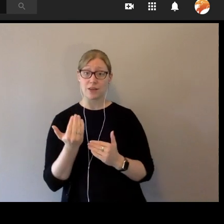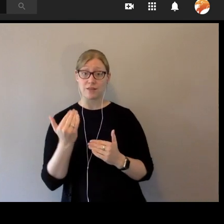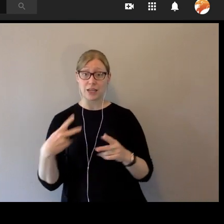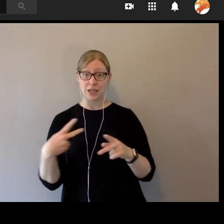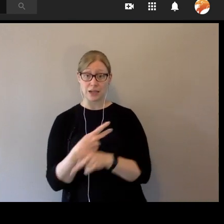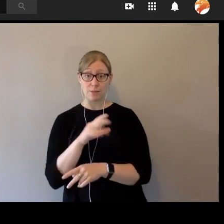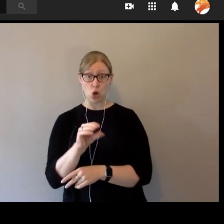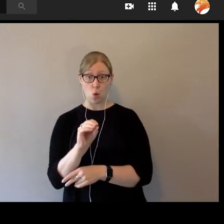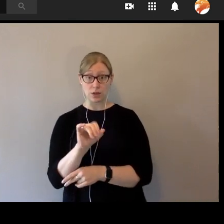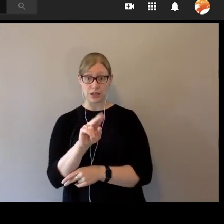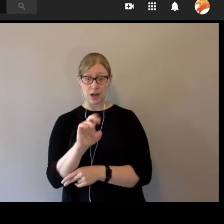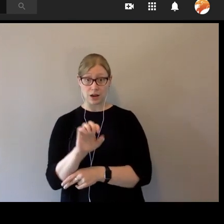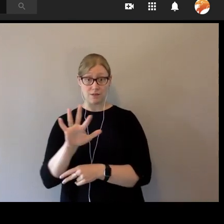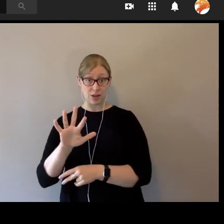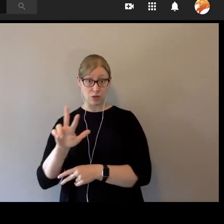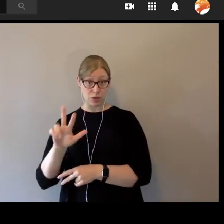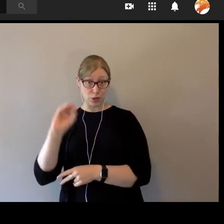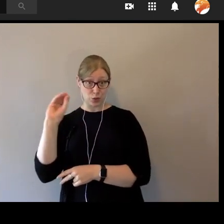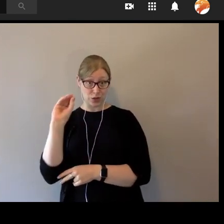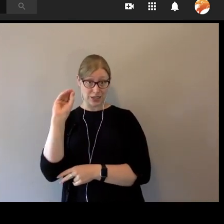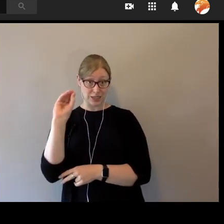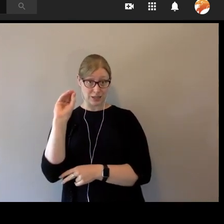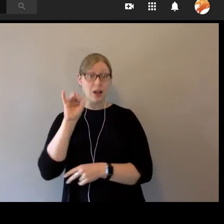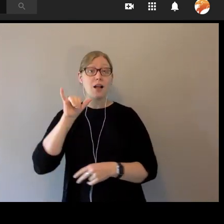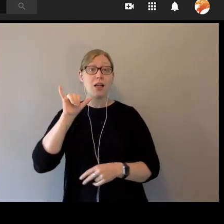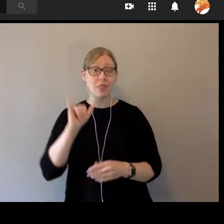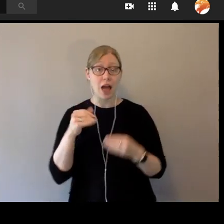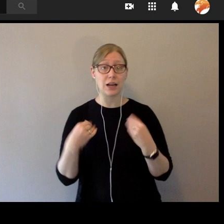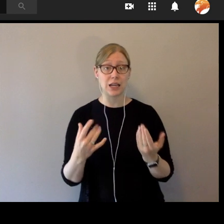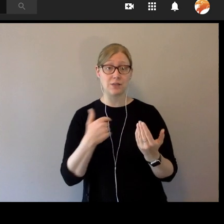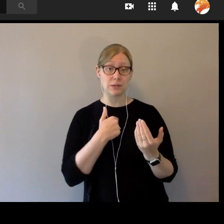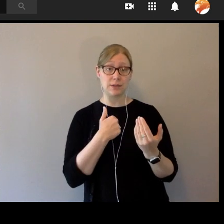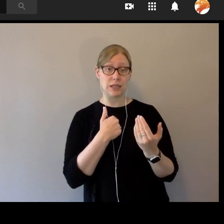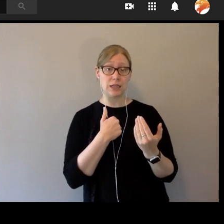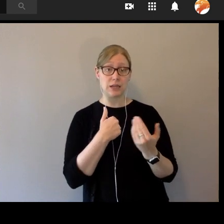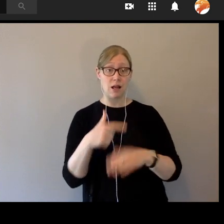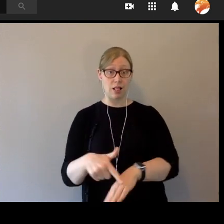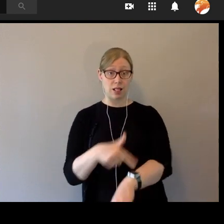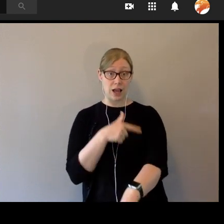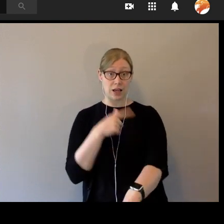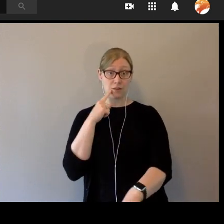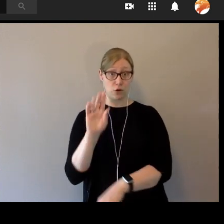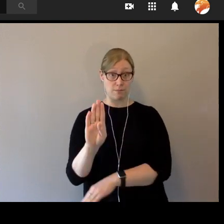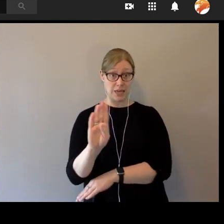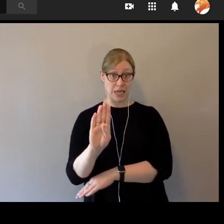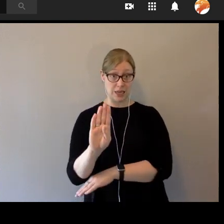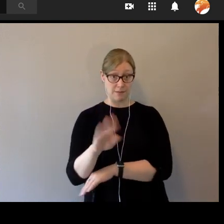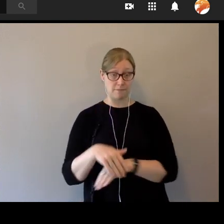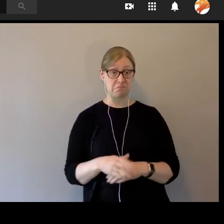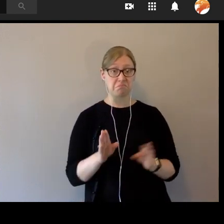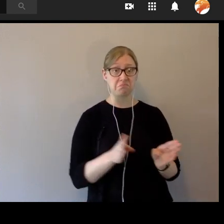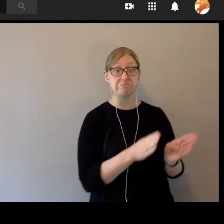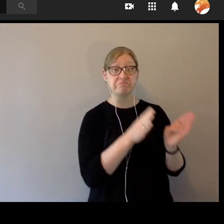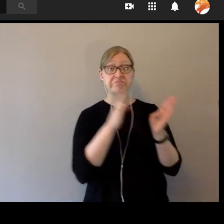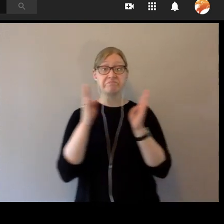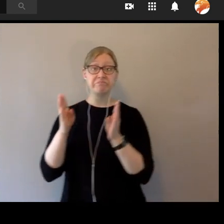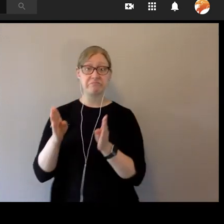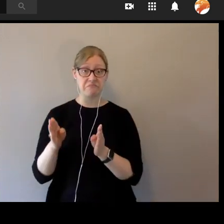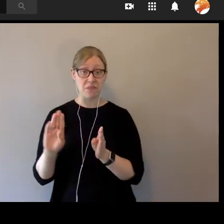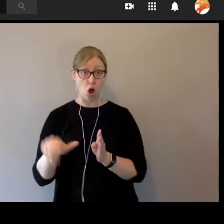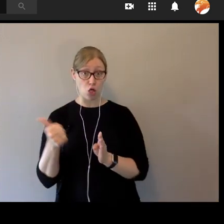cosine of 53 degrees. That will give me length B. Then for the other length, I'll do that